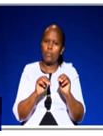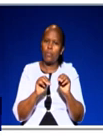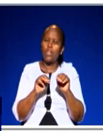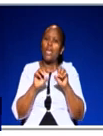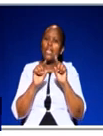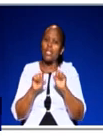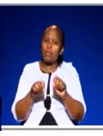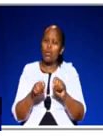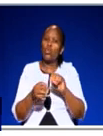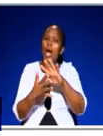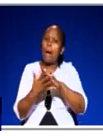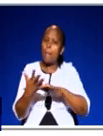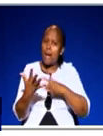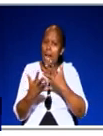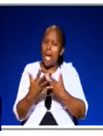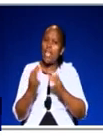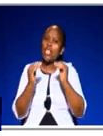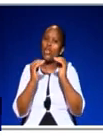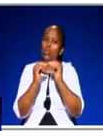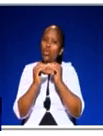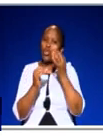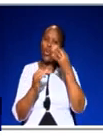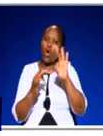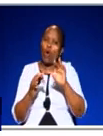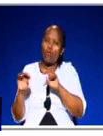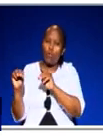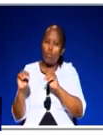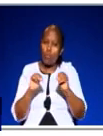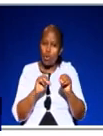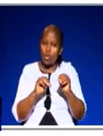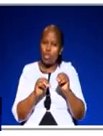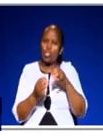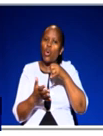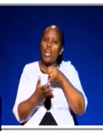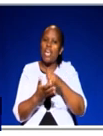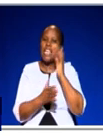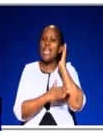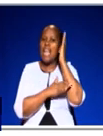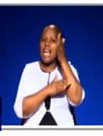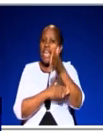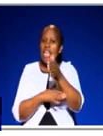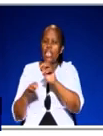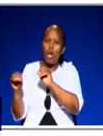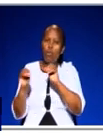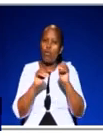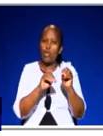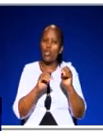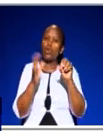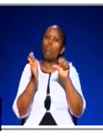be able to apply the equations of motion in linear motion